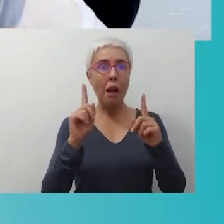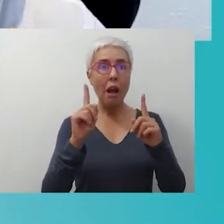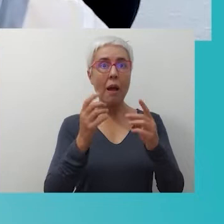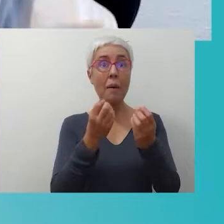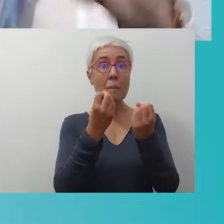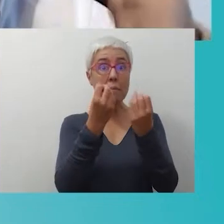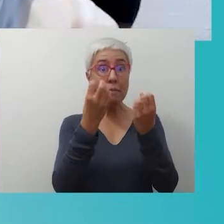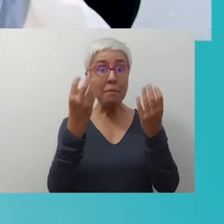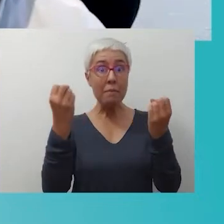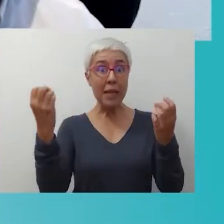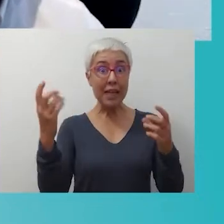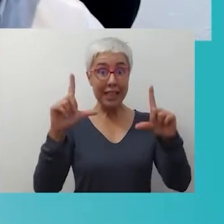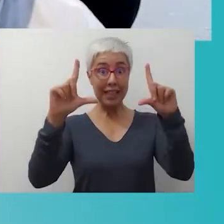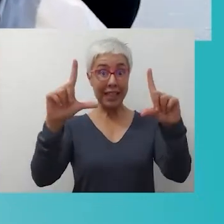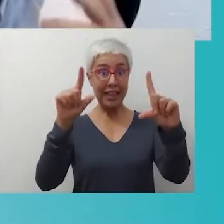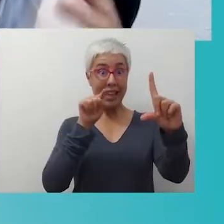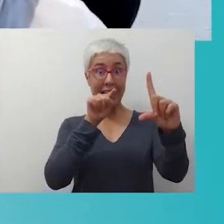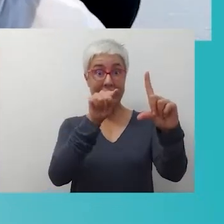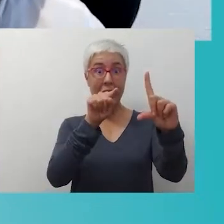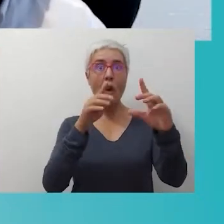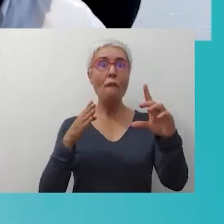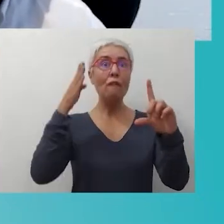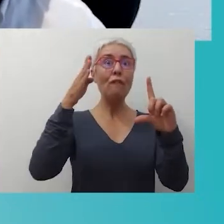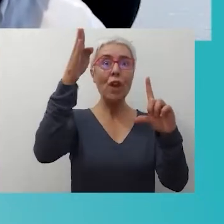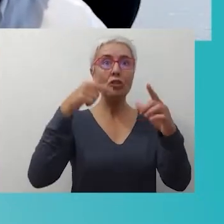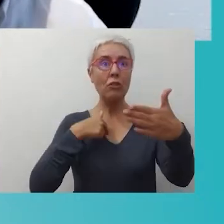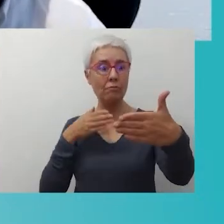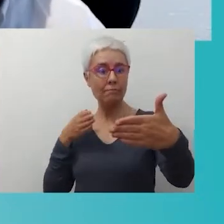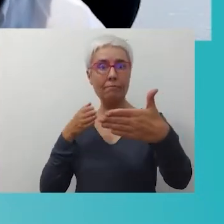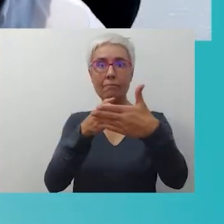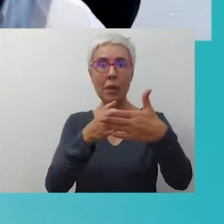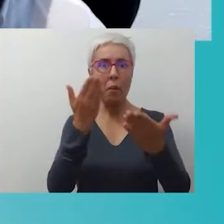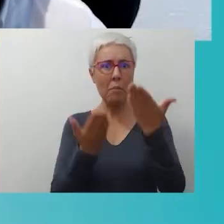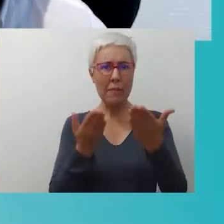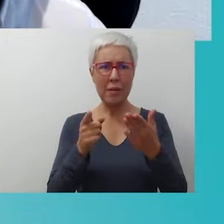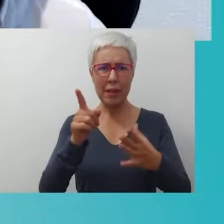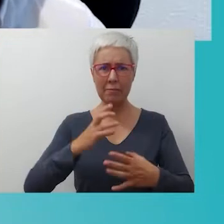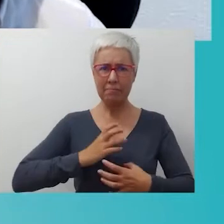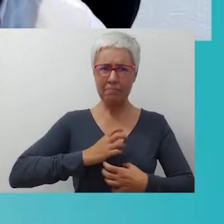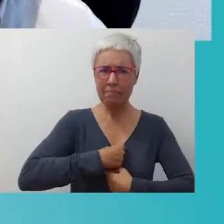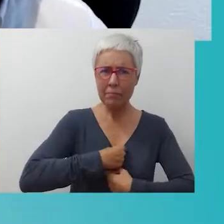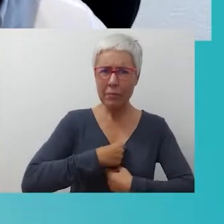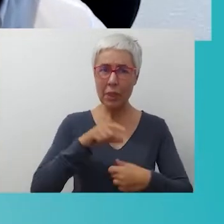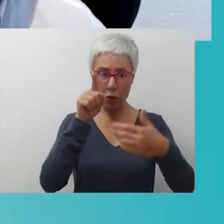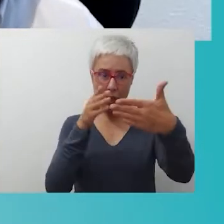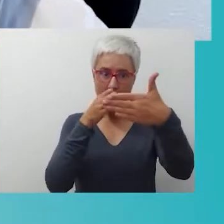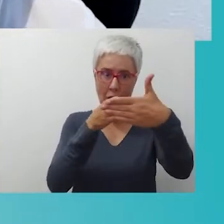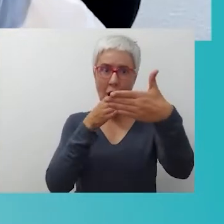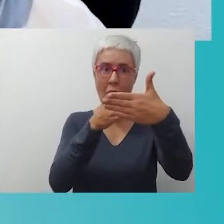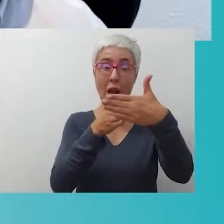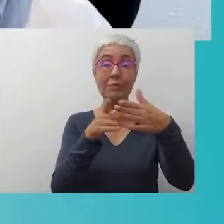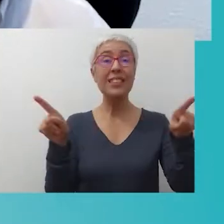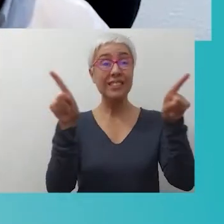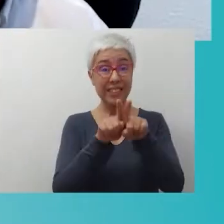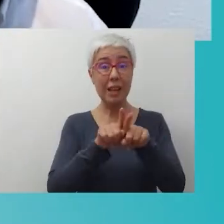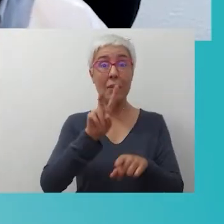tell you that behind that picture is the key to your future? Then maybe you feel frustrated. This is how Vega,